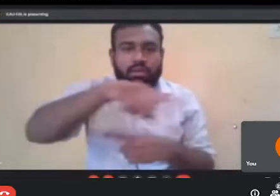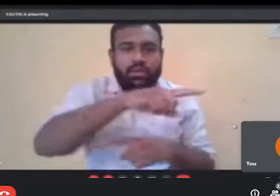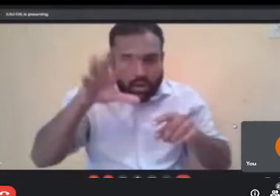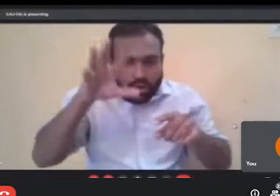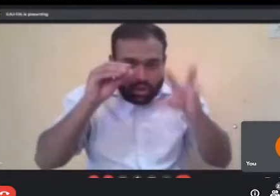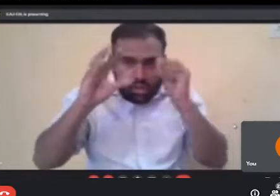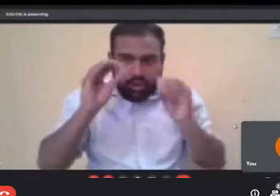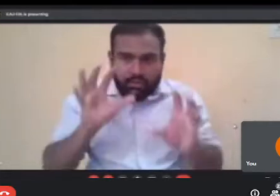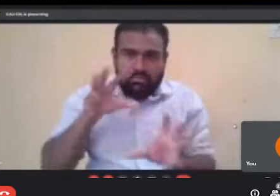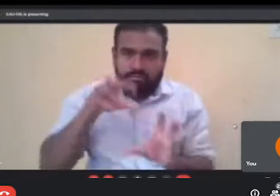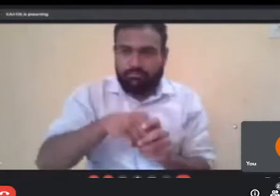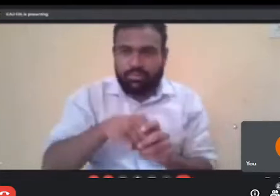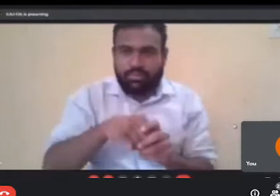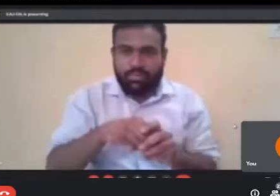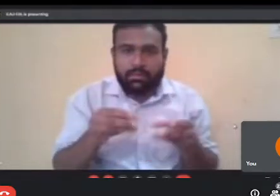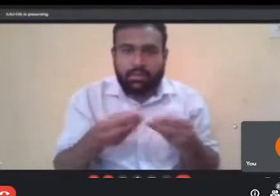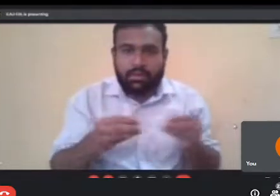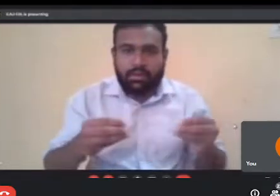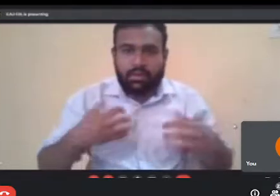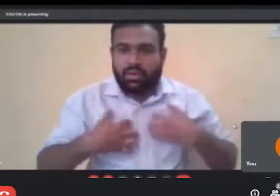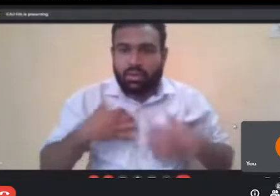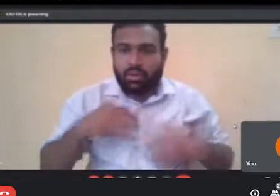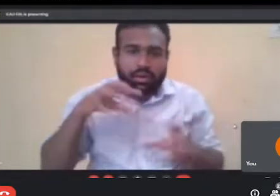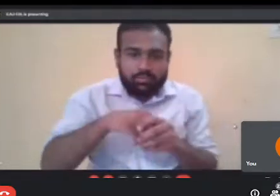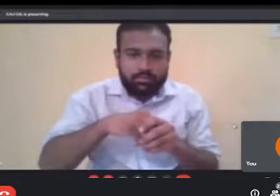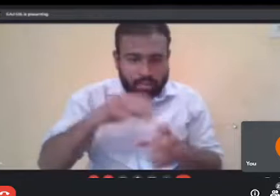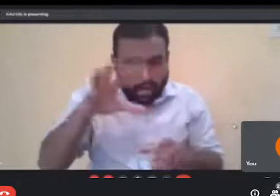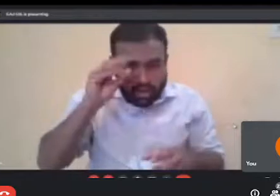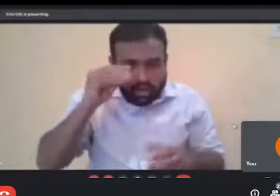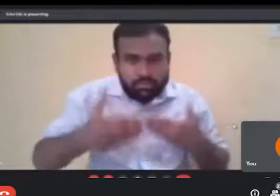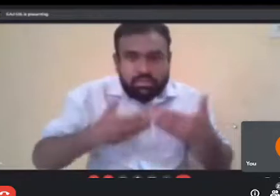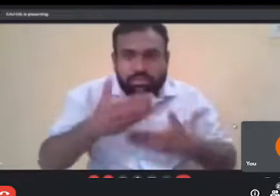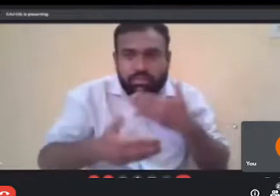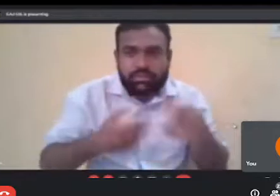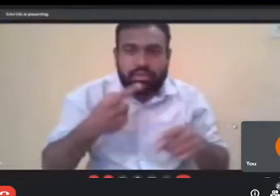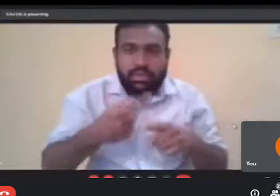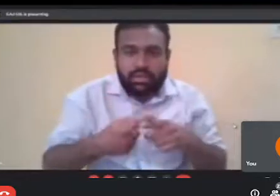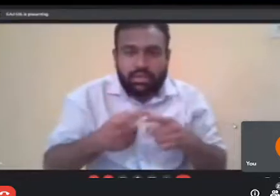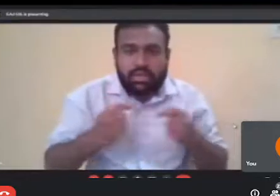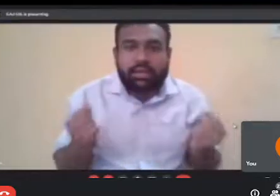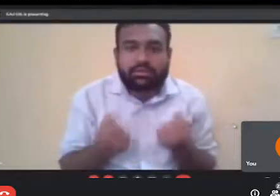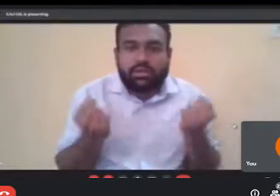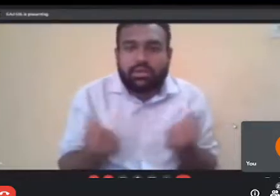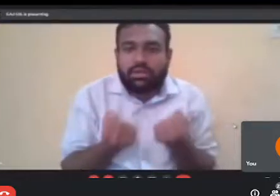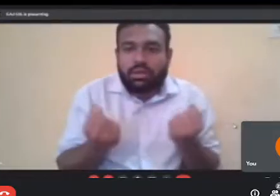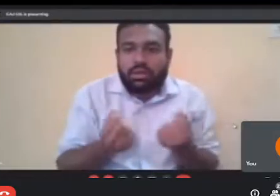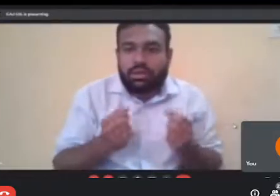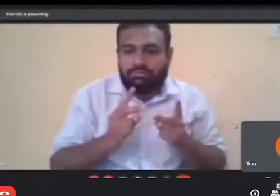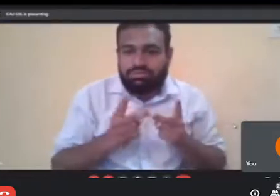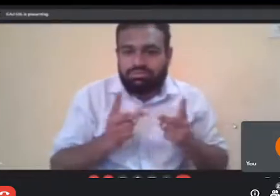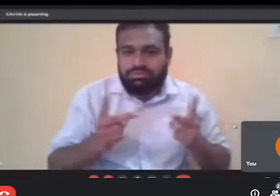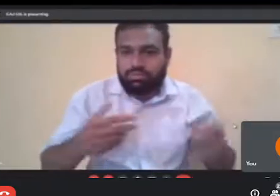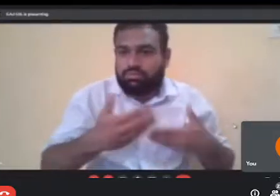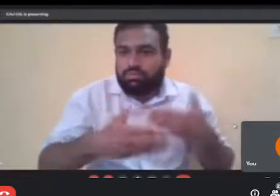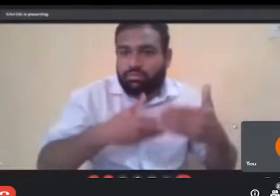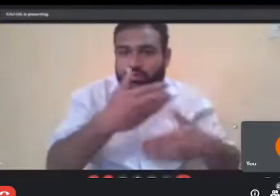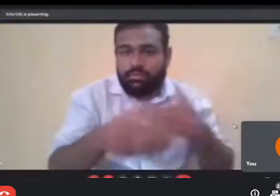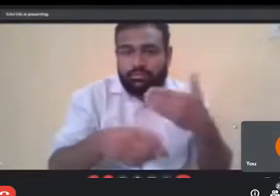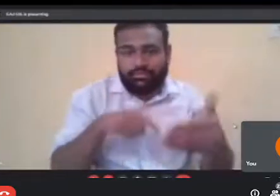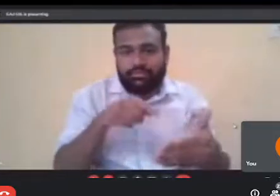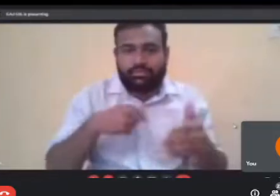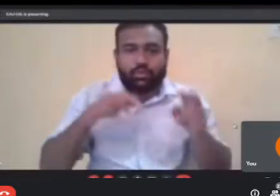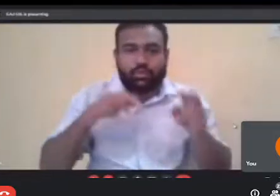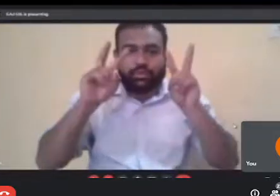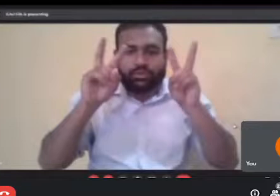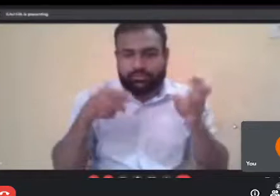children interest about the materials and how they come to learn so easily, and the interest level is getting more and more. So about the, you know, the